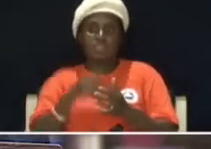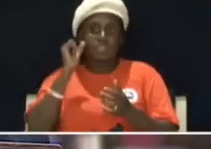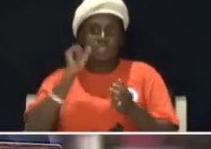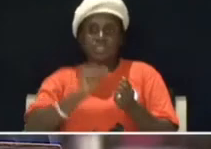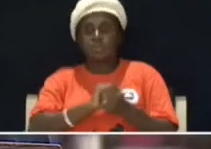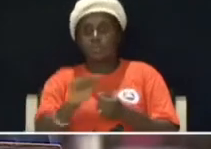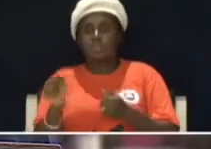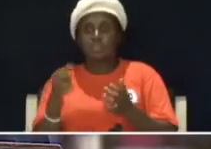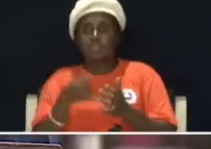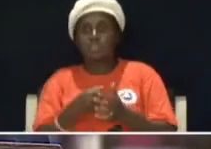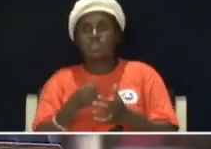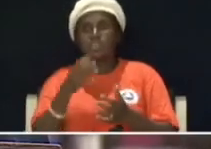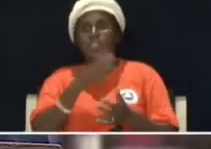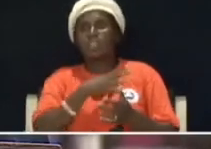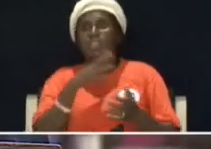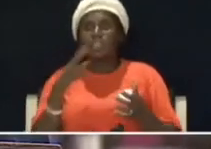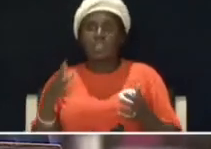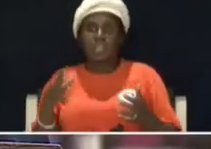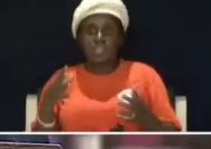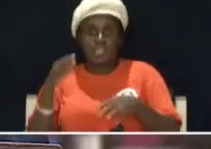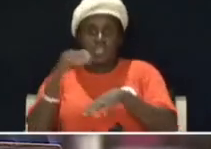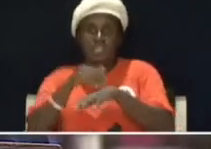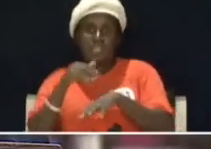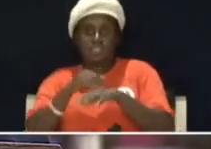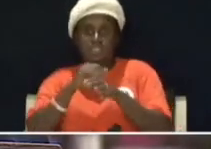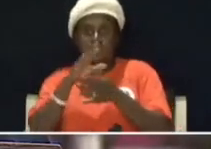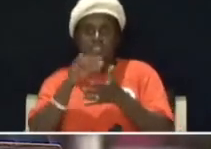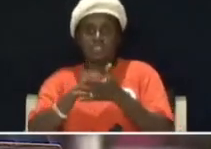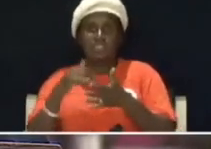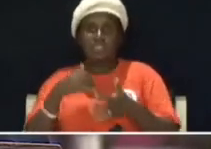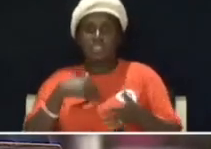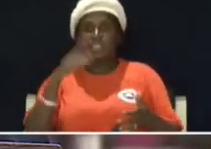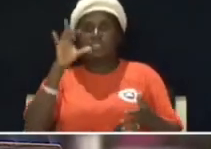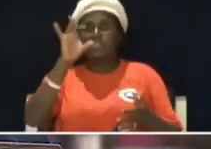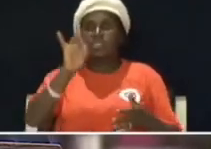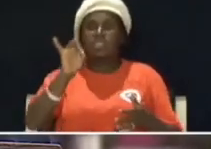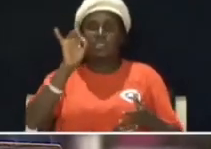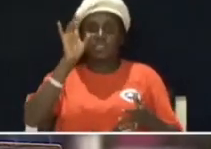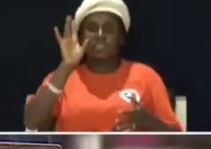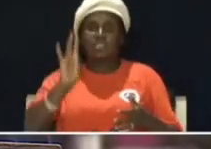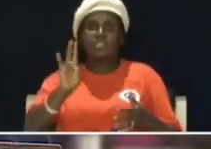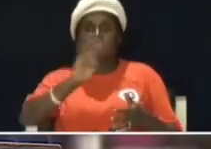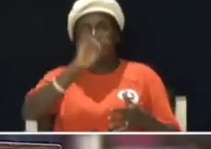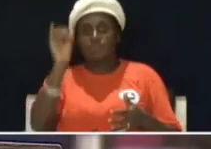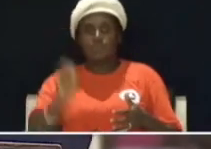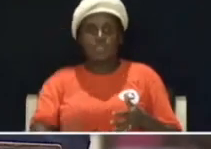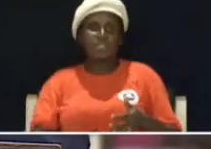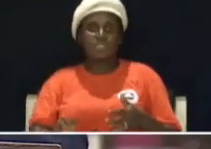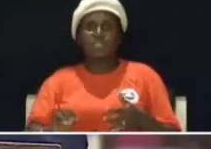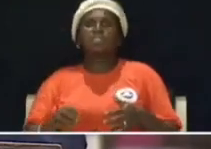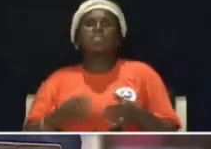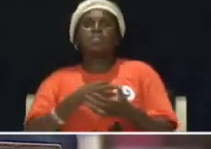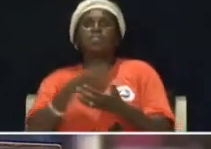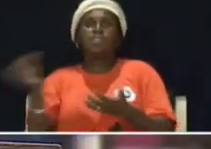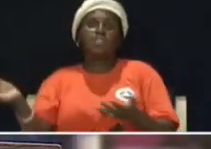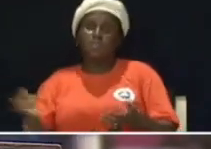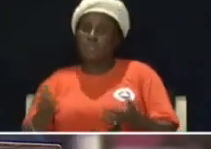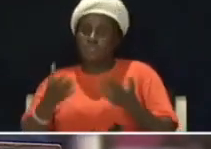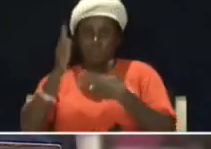She passed the test at a center that had 87% failure rating. Someone praise Jesus.